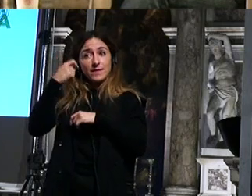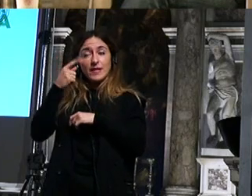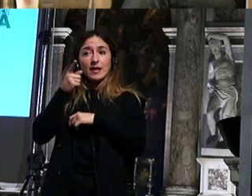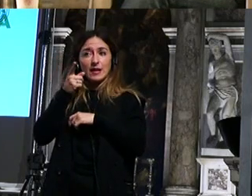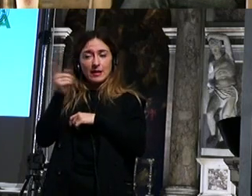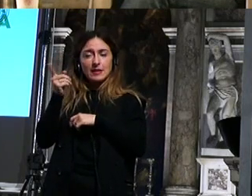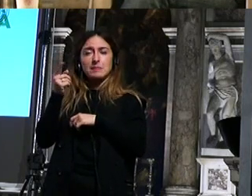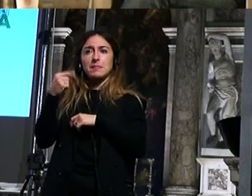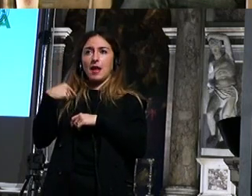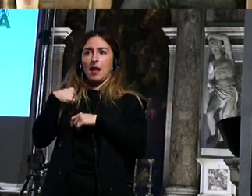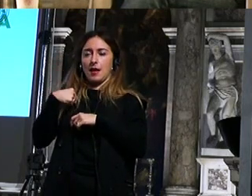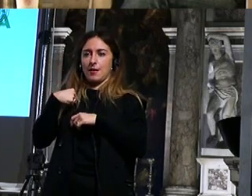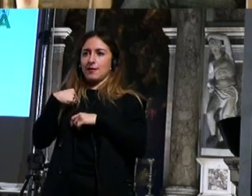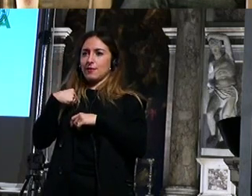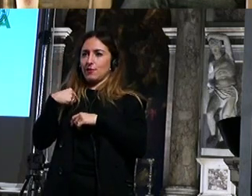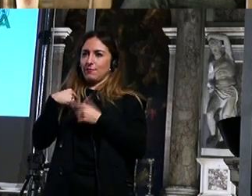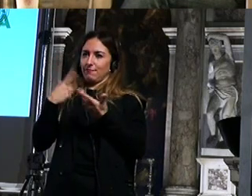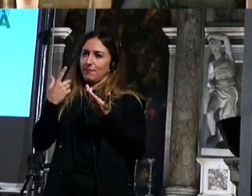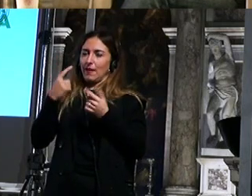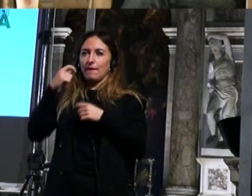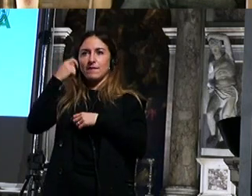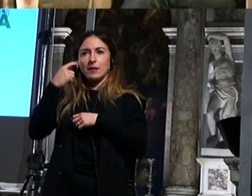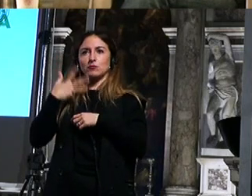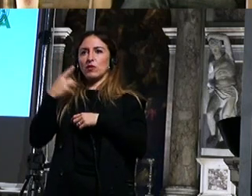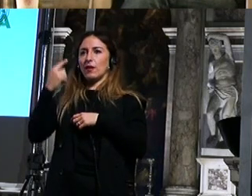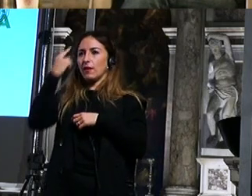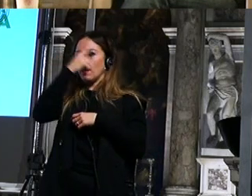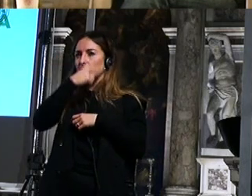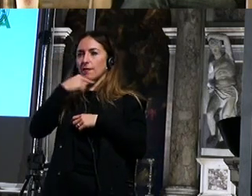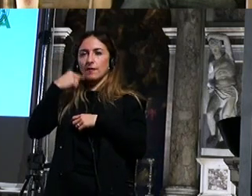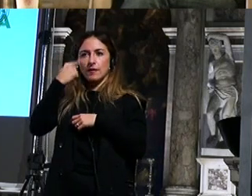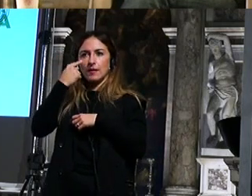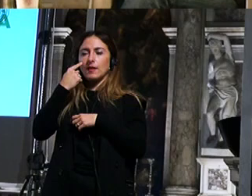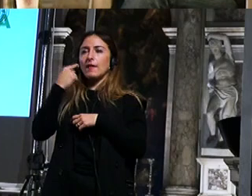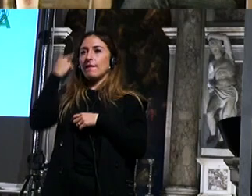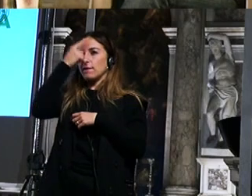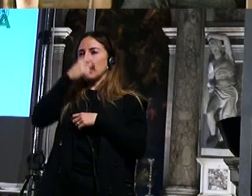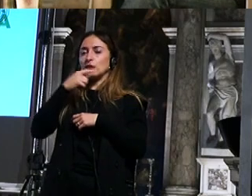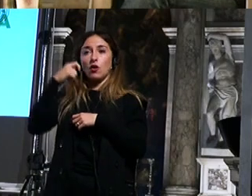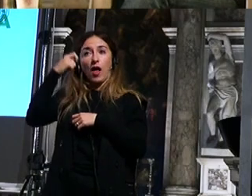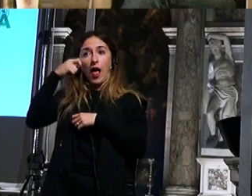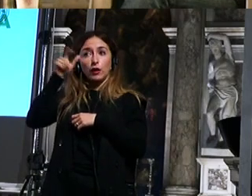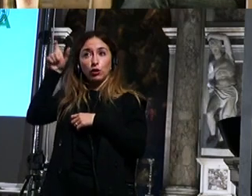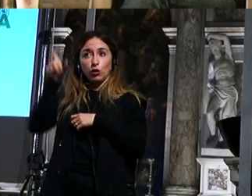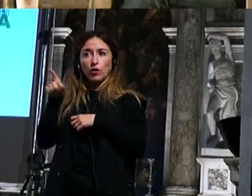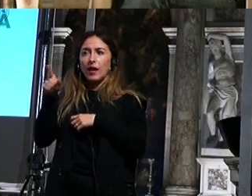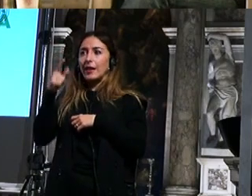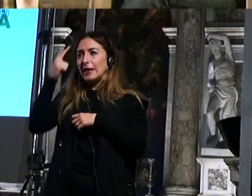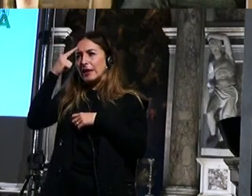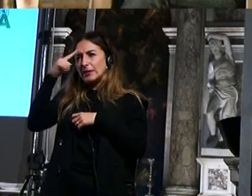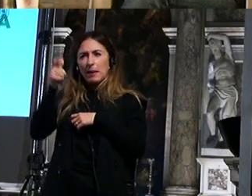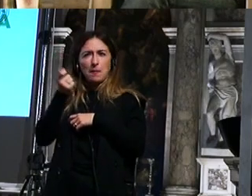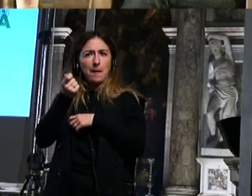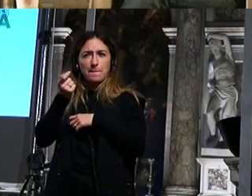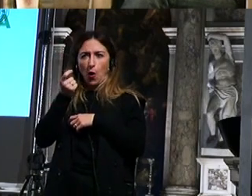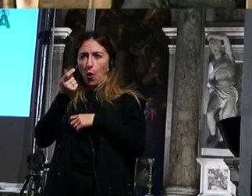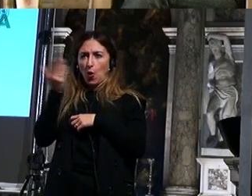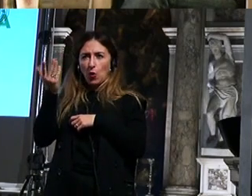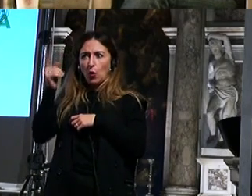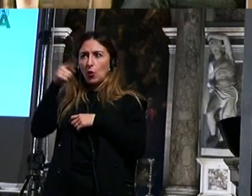face. We hear so little about him, but we see everything pass through his face. He's looking for a